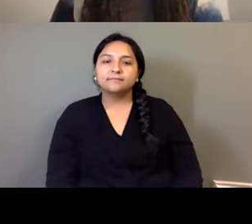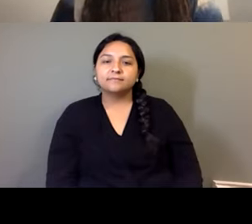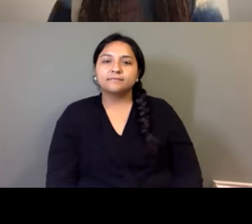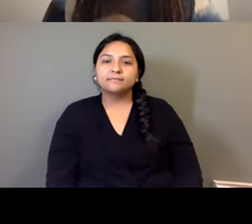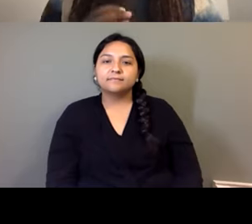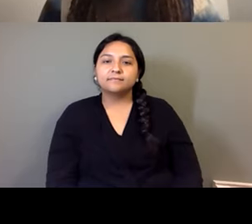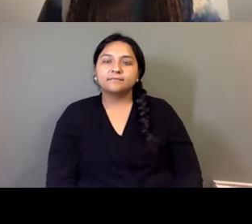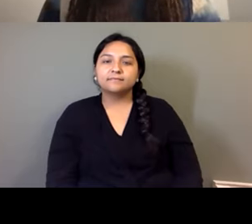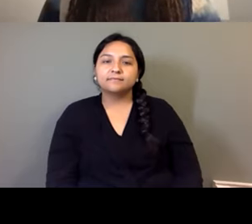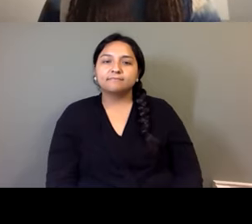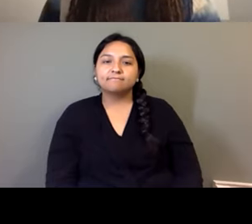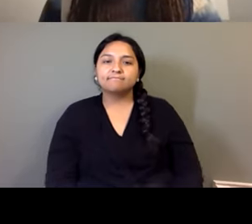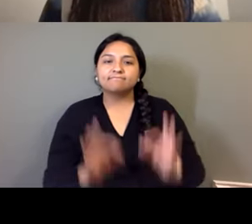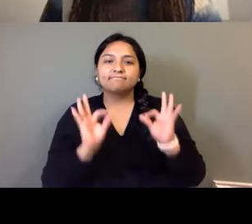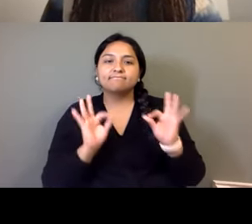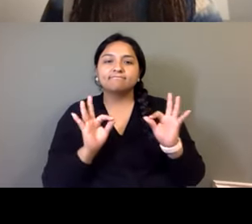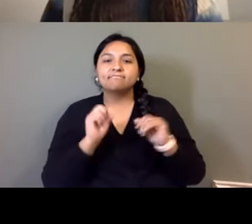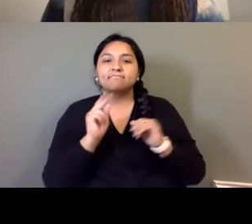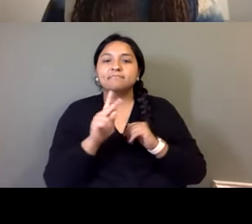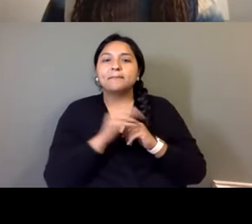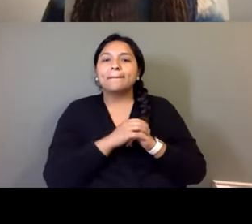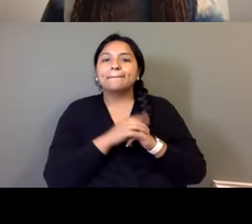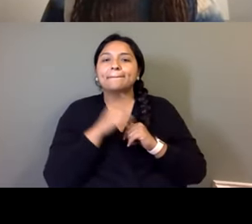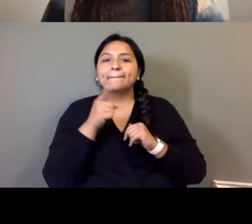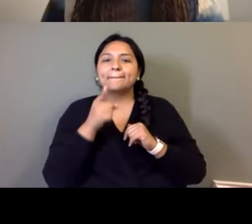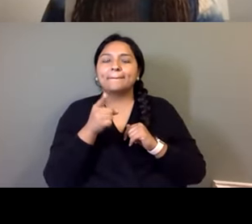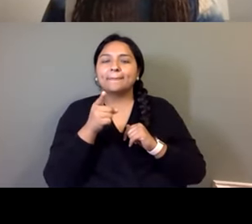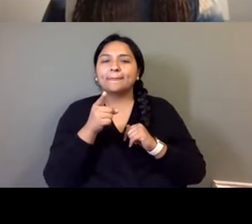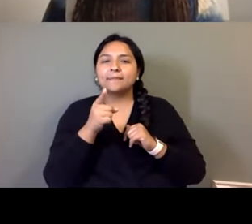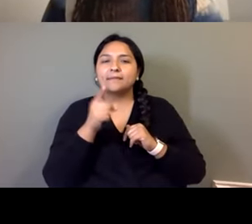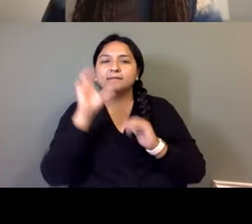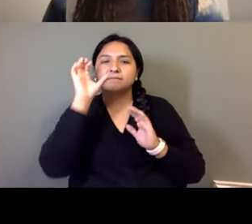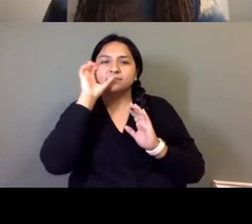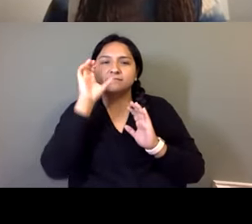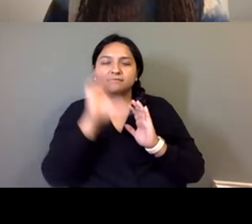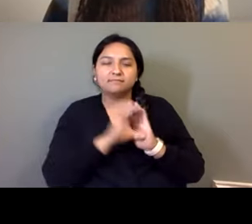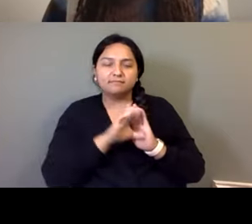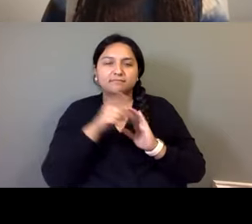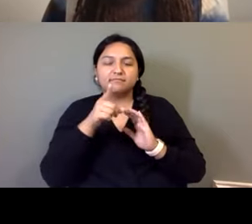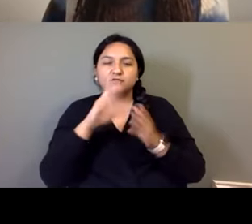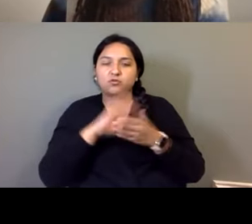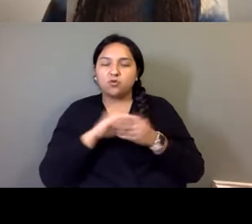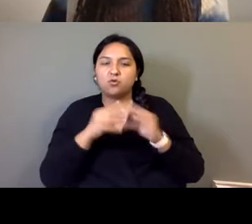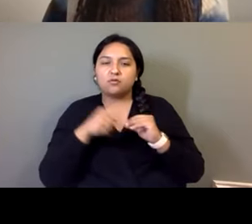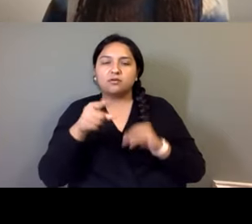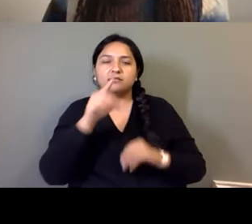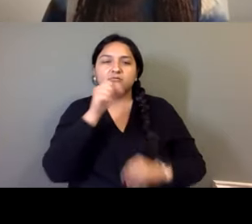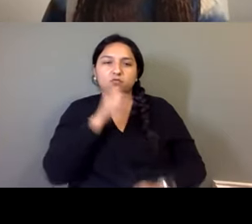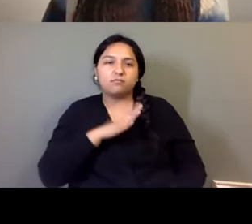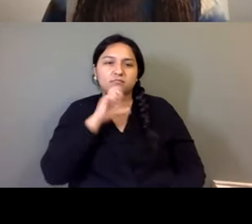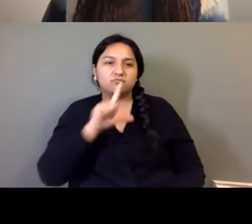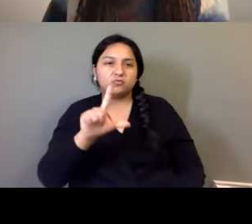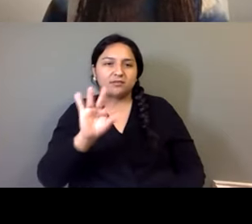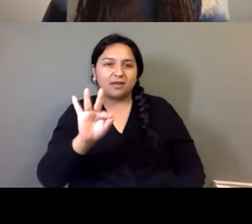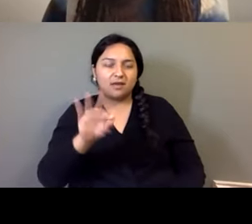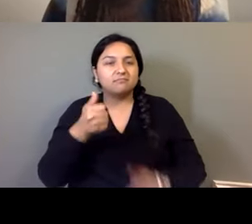Cool. Great. So this story, this is an image of a 29-year-old woman who's a writer. While in the middle of trying to finish her